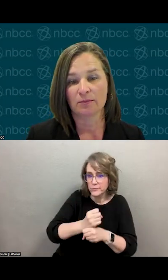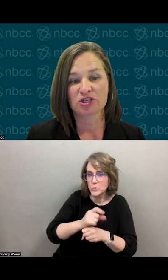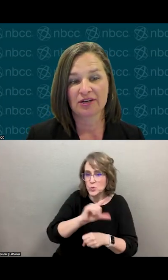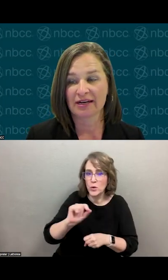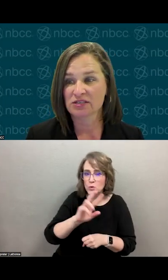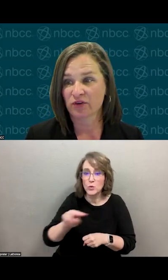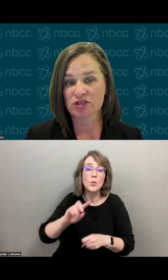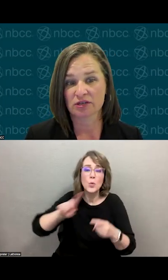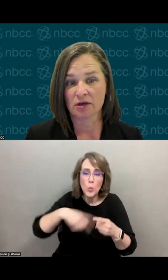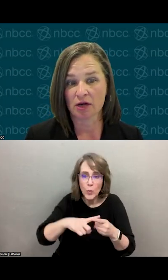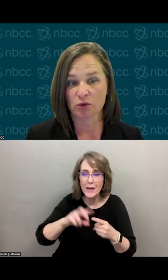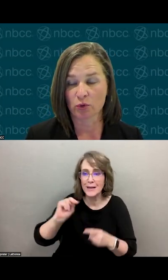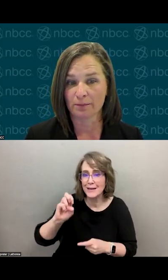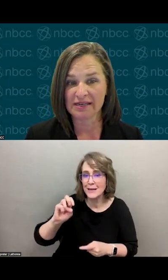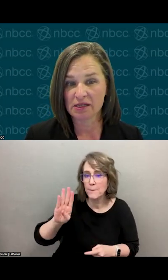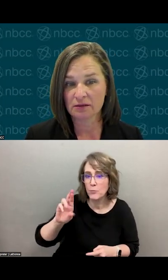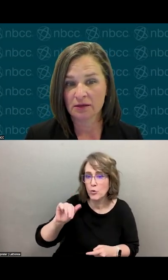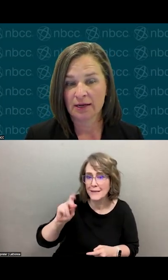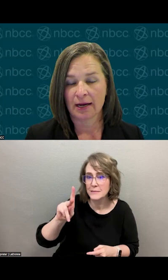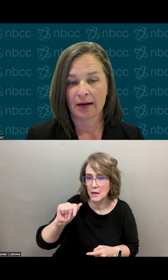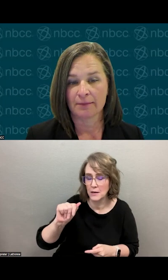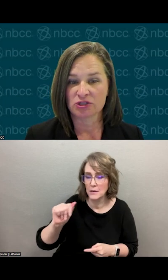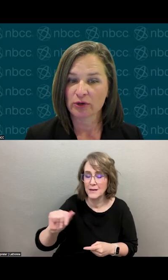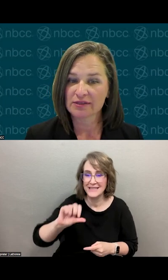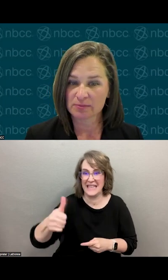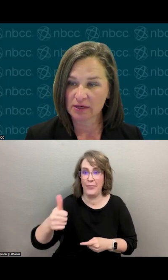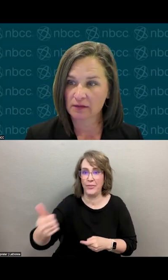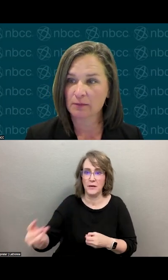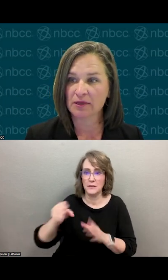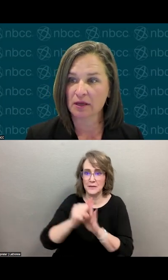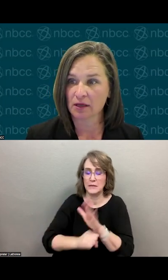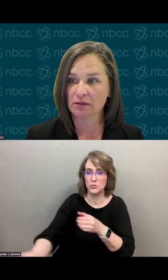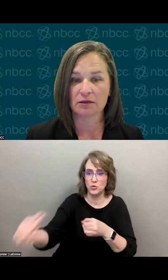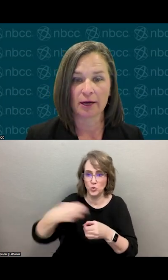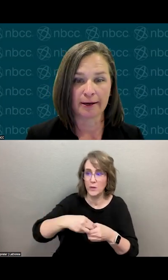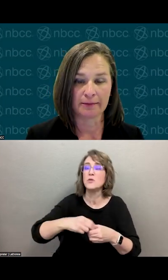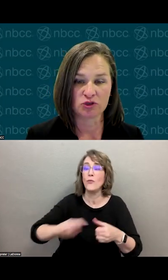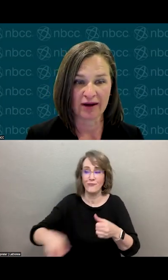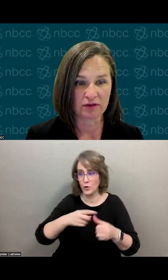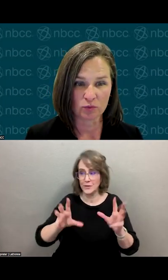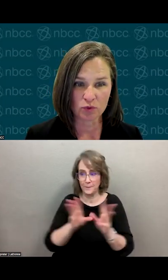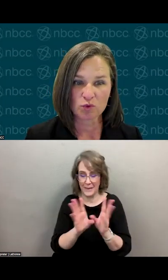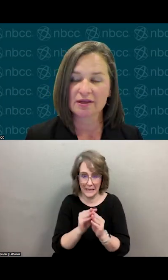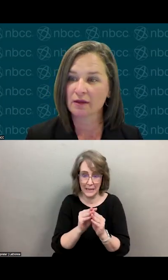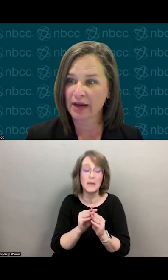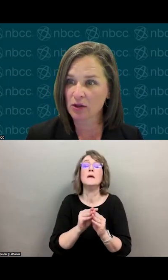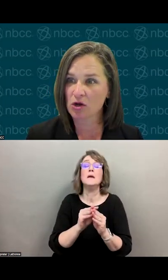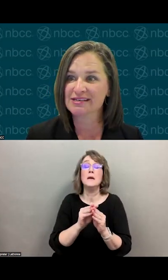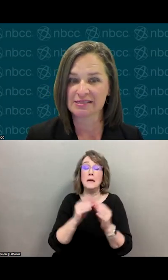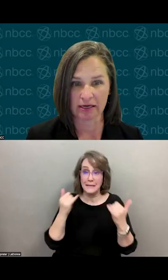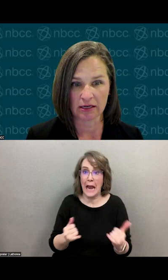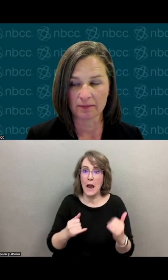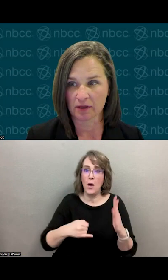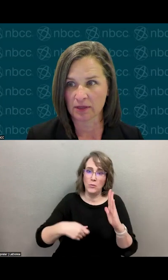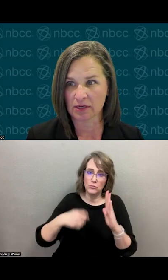The commission had its first inaugural meeting. And during this meeting, they began drafting the rules and the bylaws